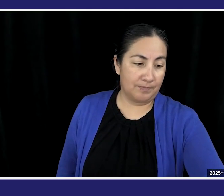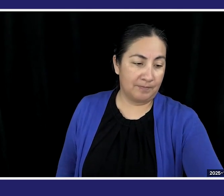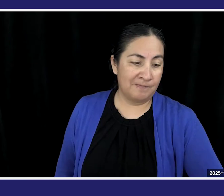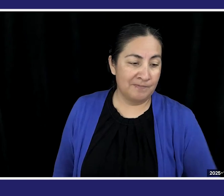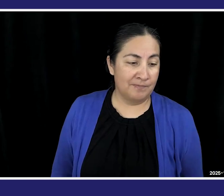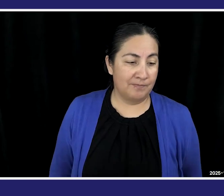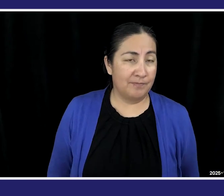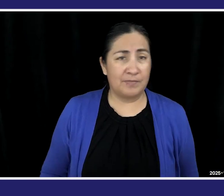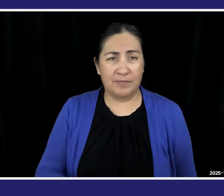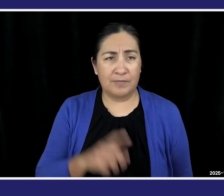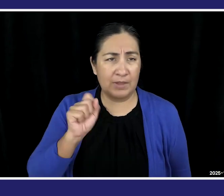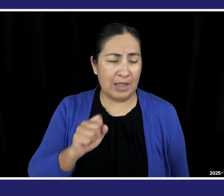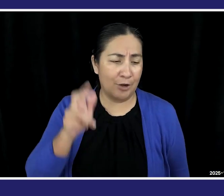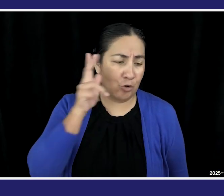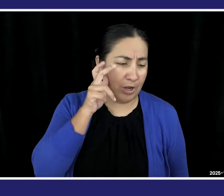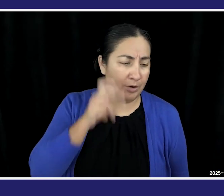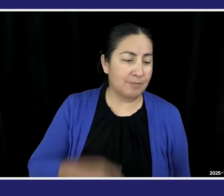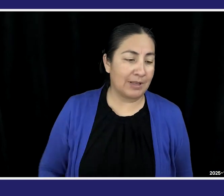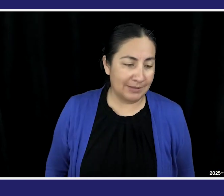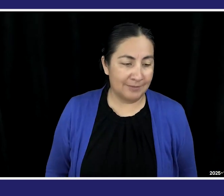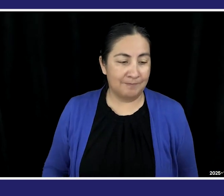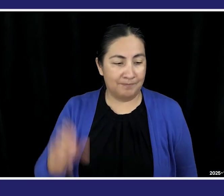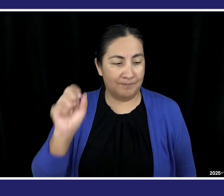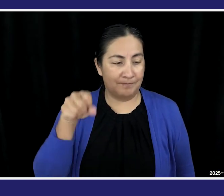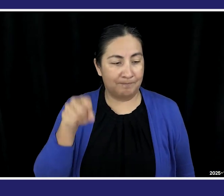Hola, ¿sí me escucha? Yes.